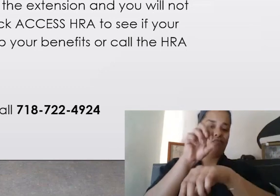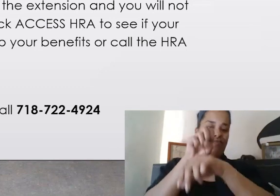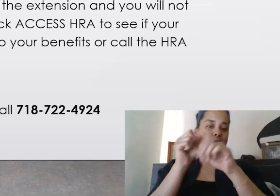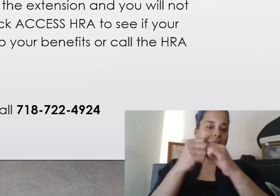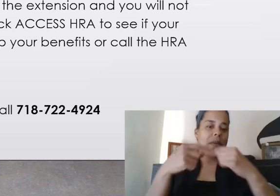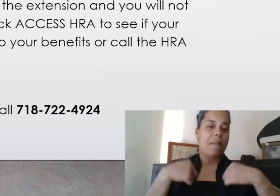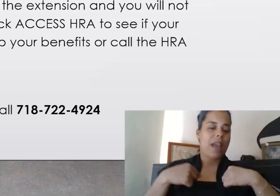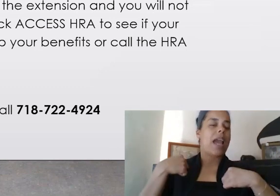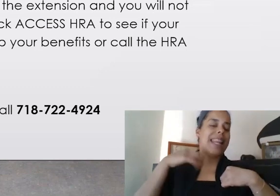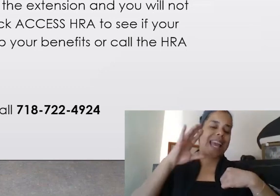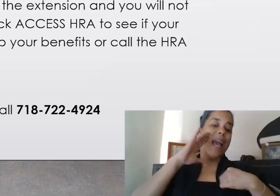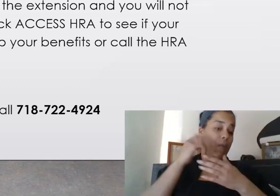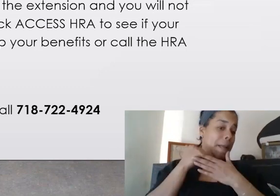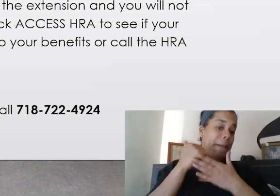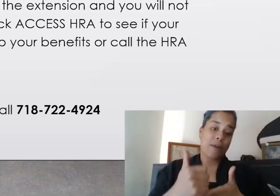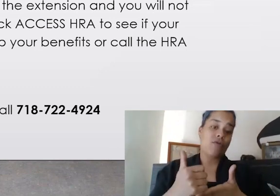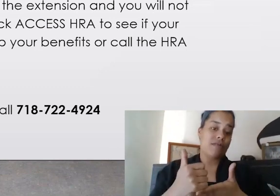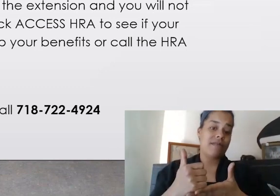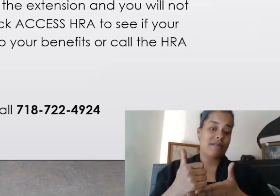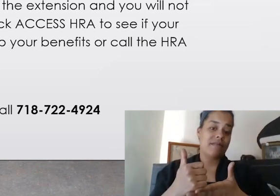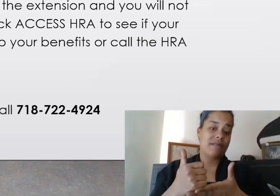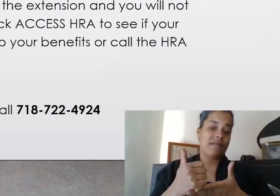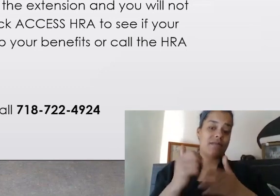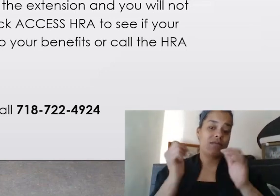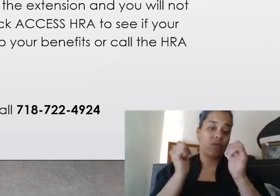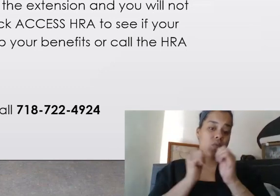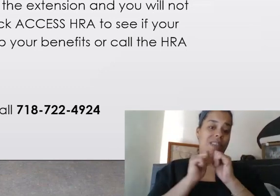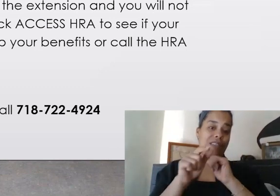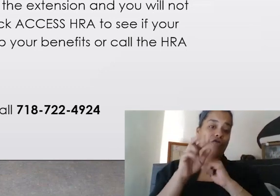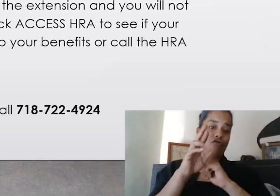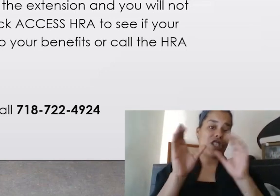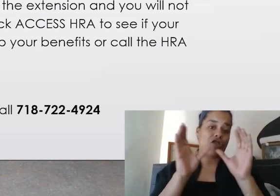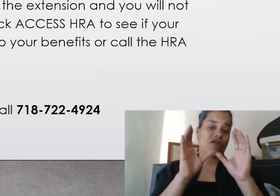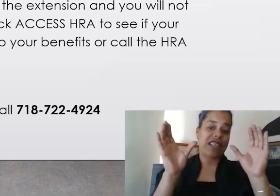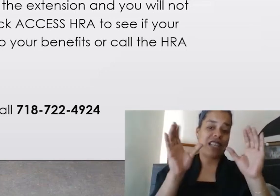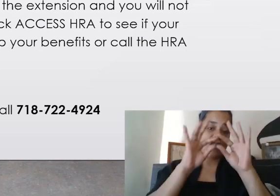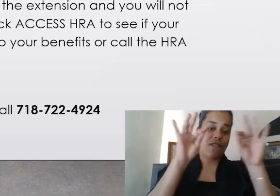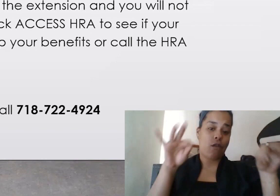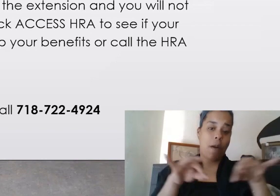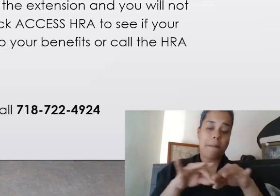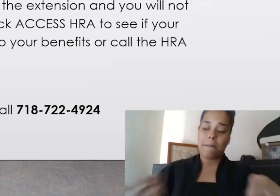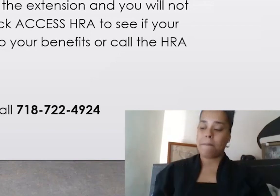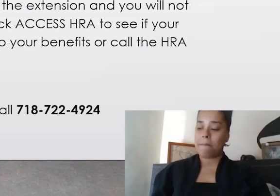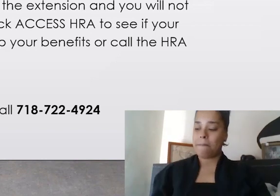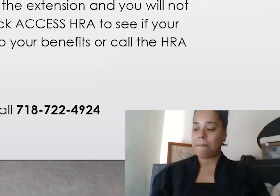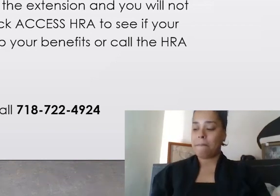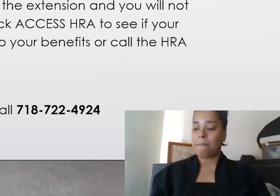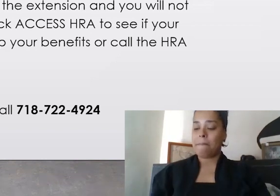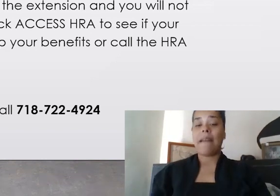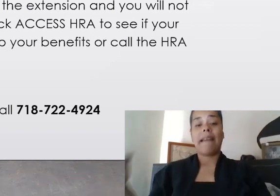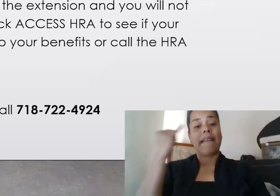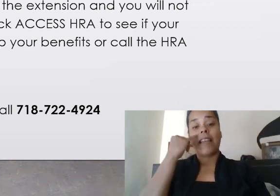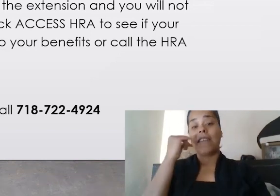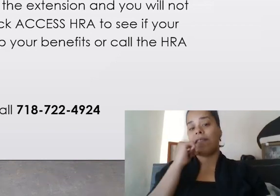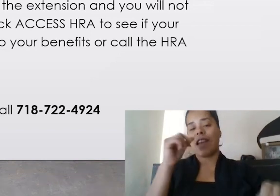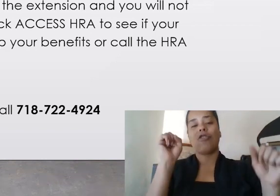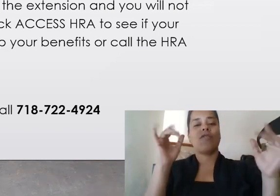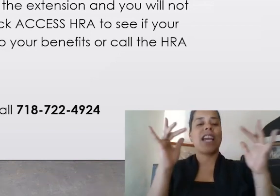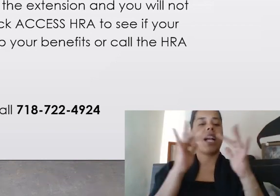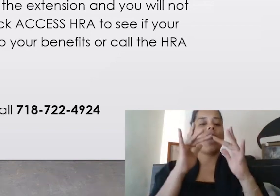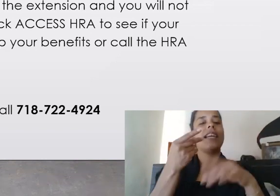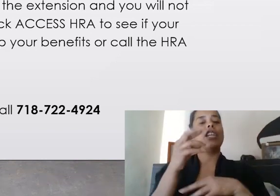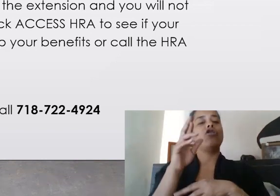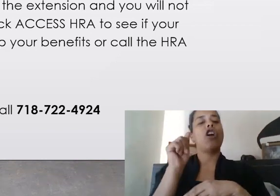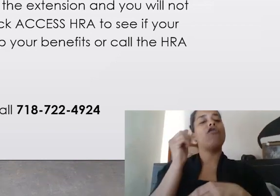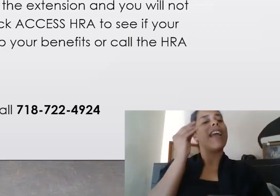I will help you with the recertification form. If not, you can always contact the HRA info line and